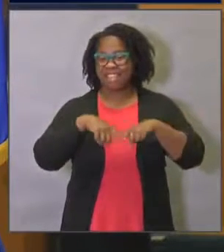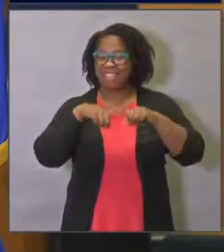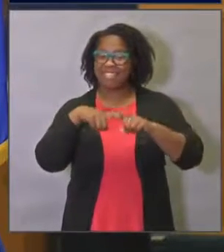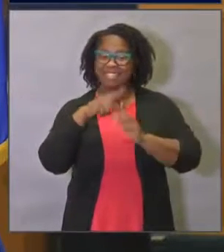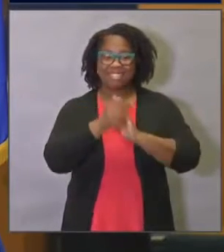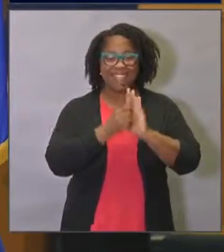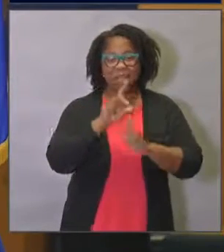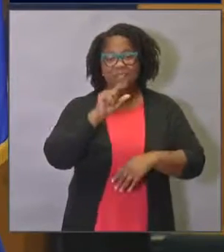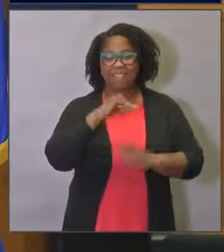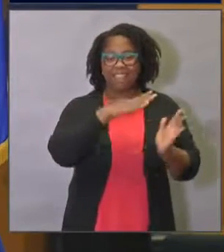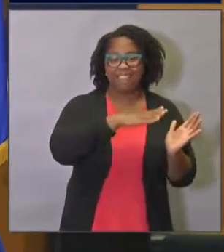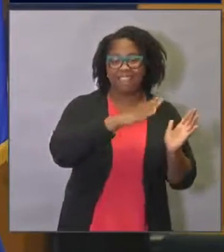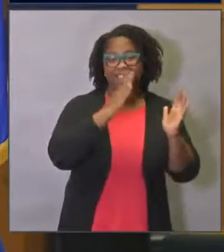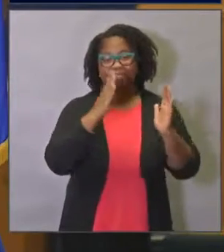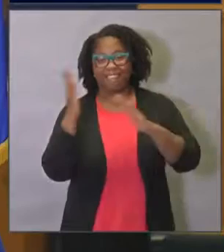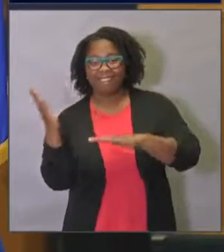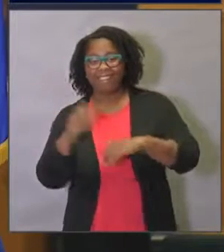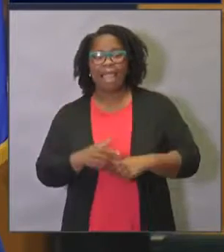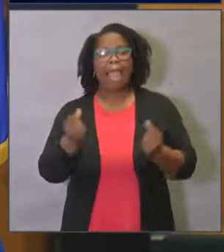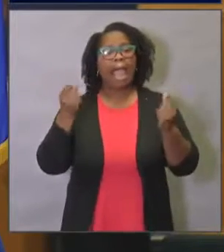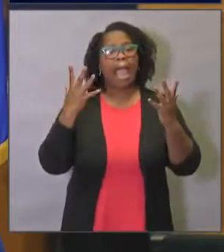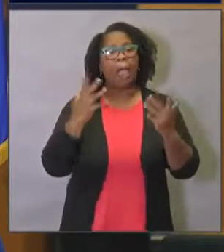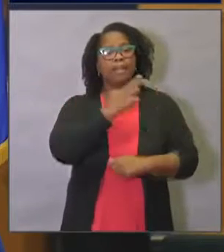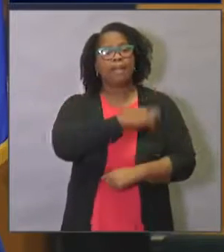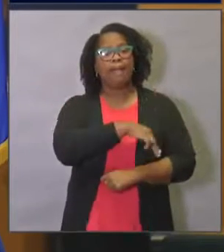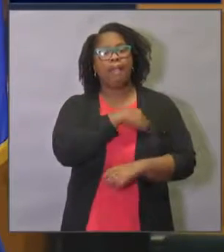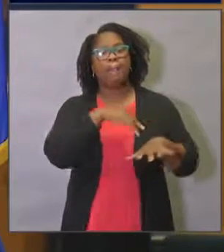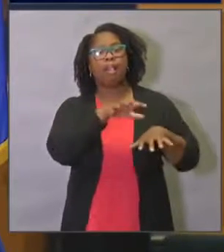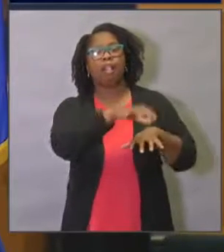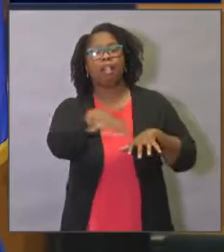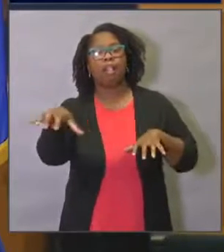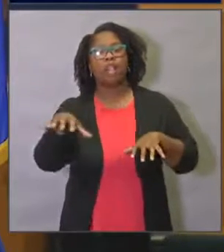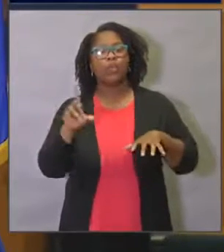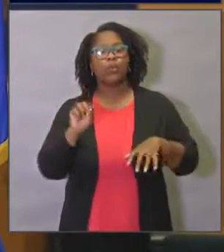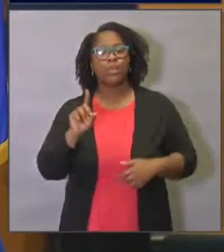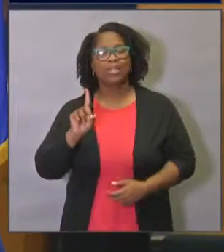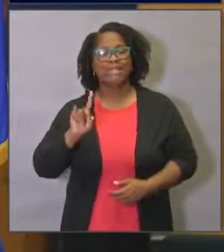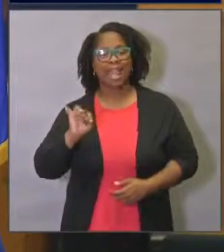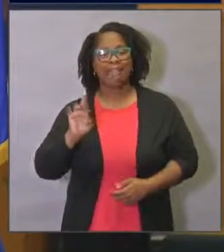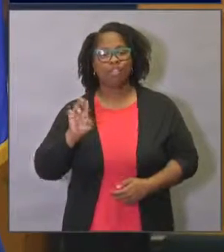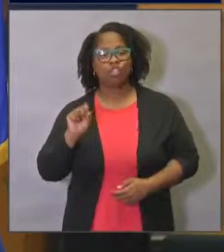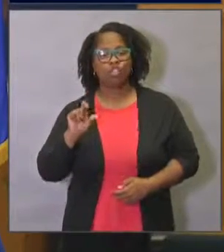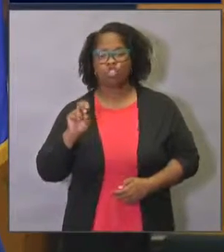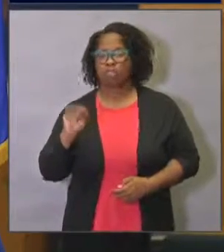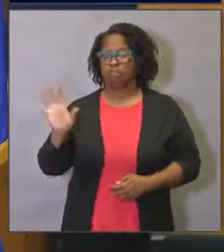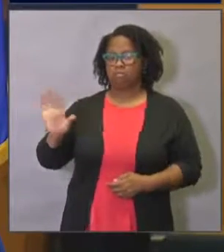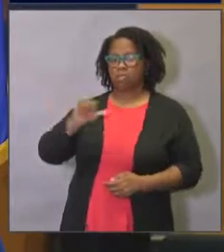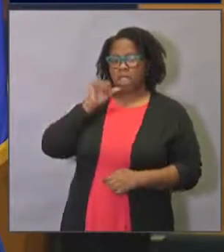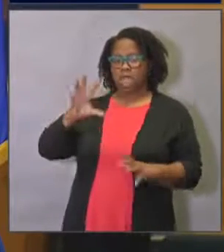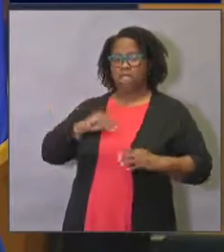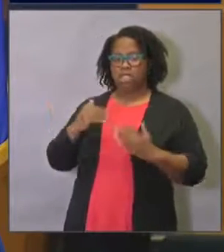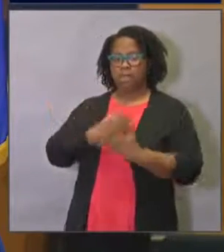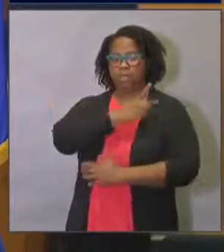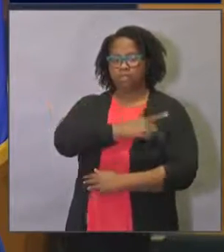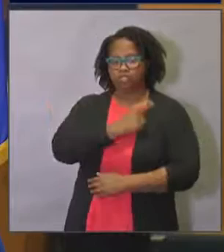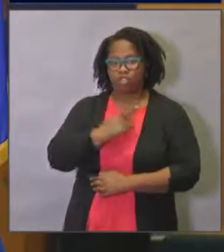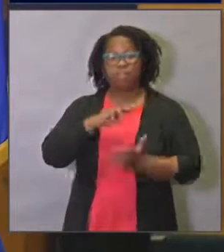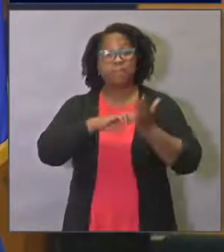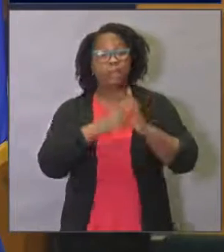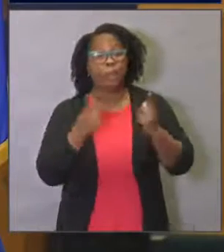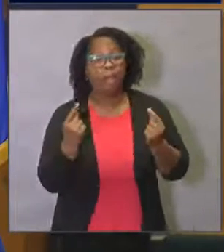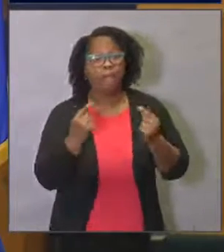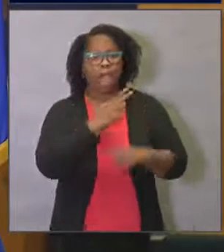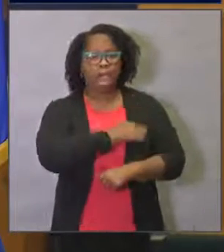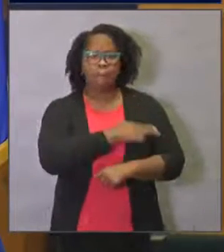many other neighboring hospitals are on diversion at that moment in time. So really what we're seeing is hospitals that are strained and are under